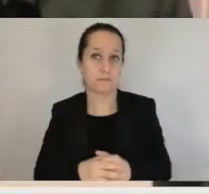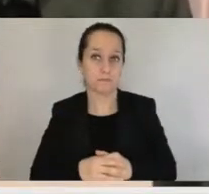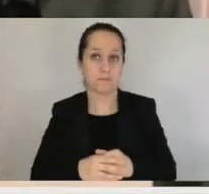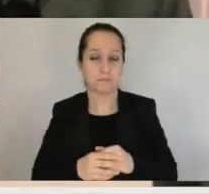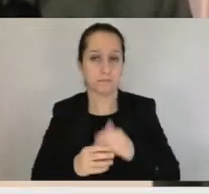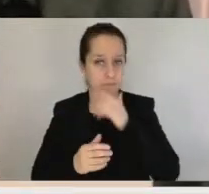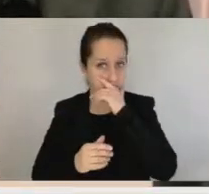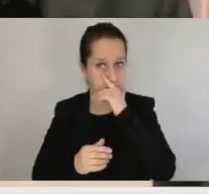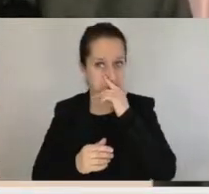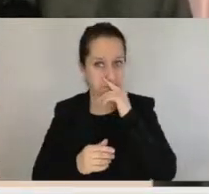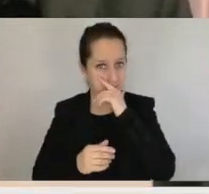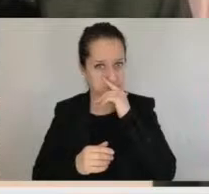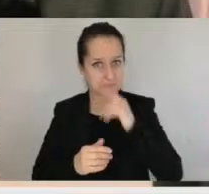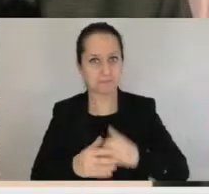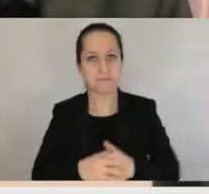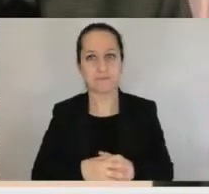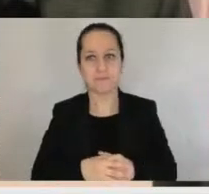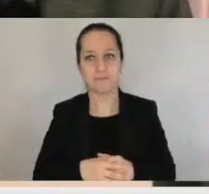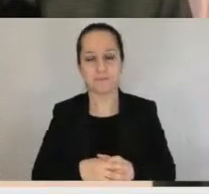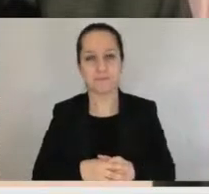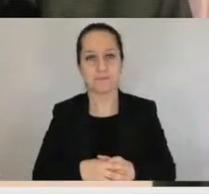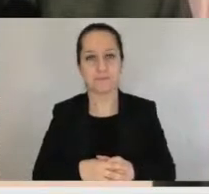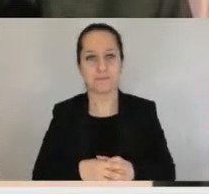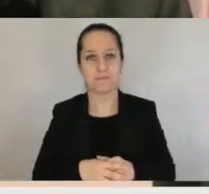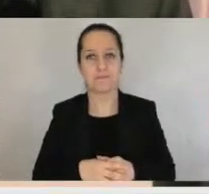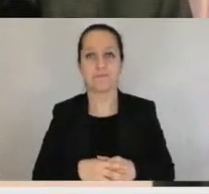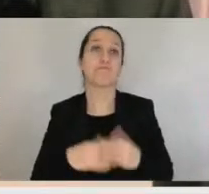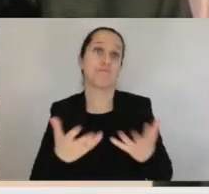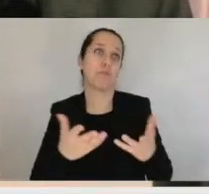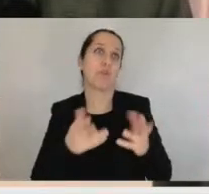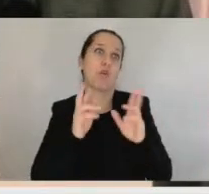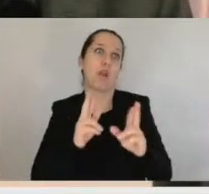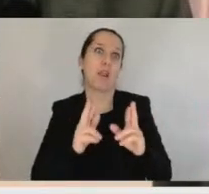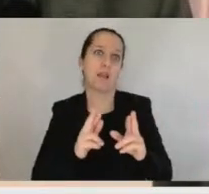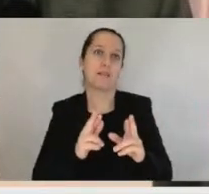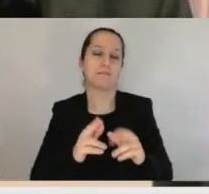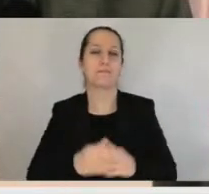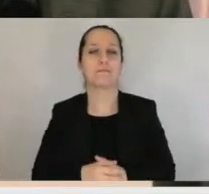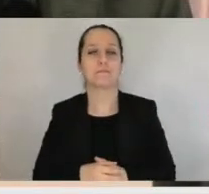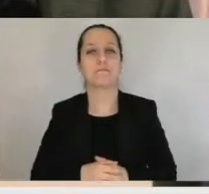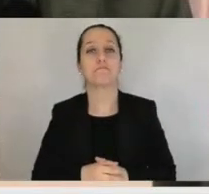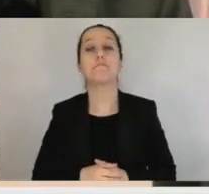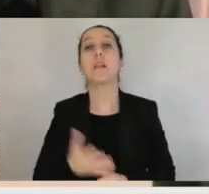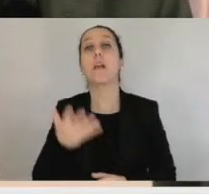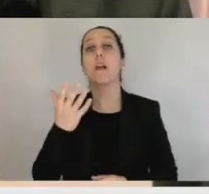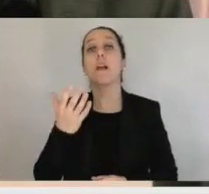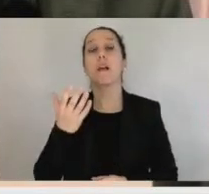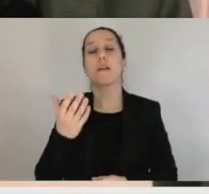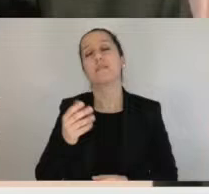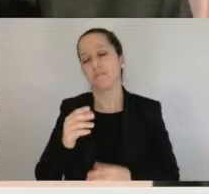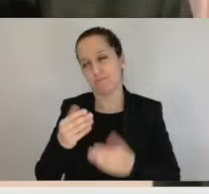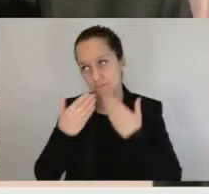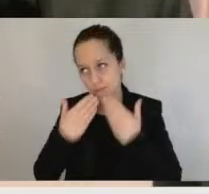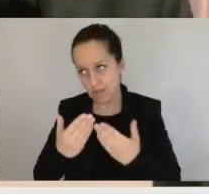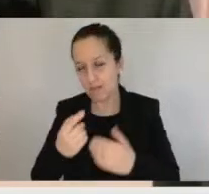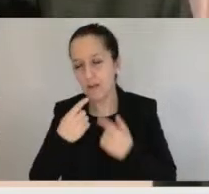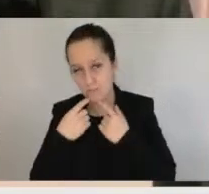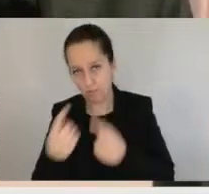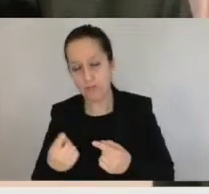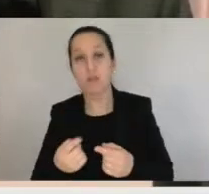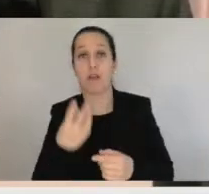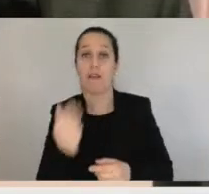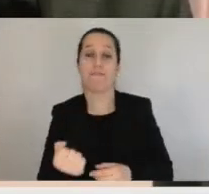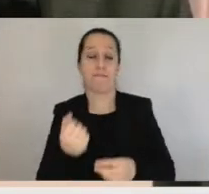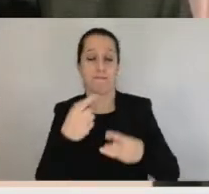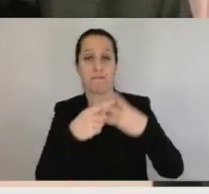Thank you very much for your answer. I have 3 more questions. I will make it in Spanish.